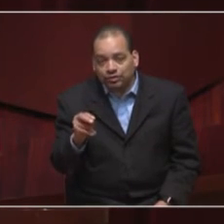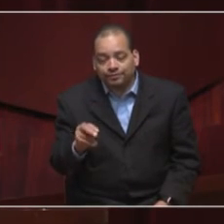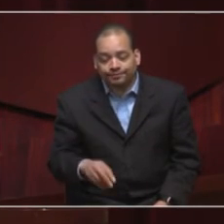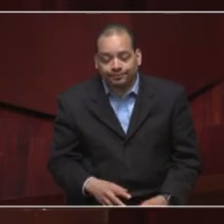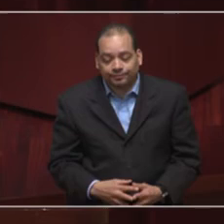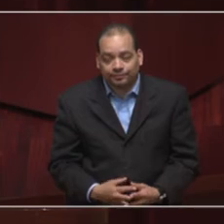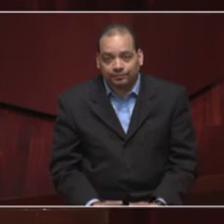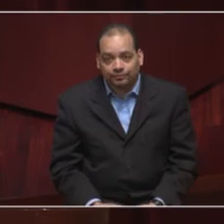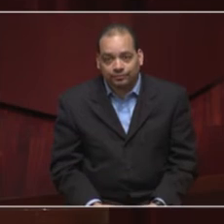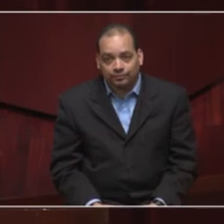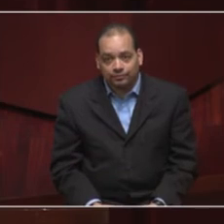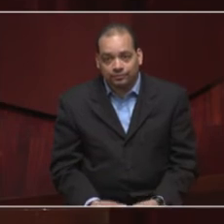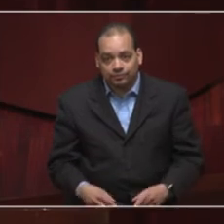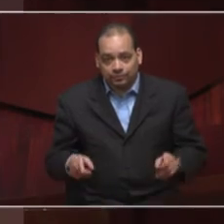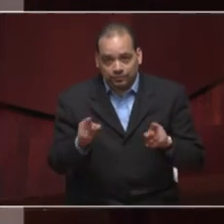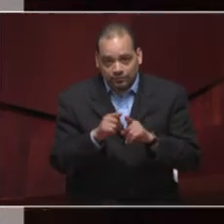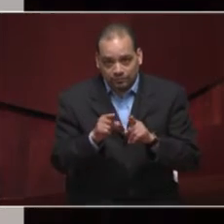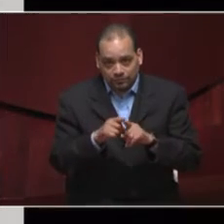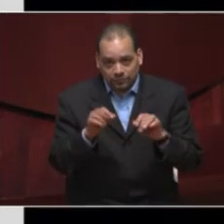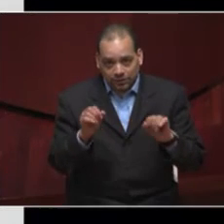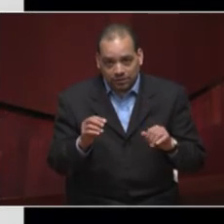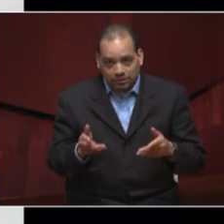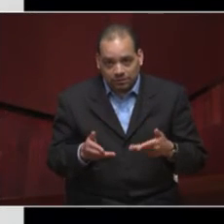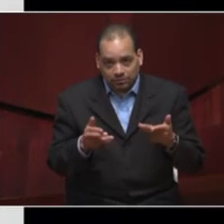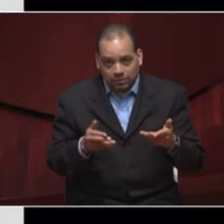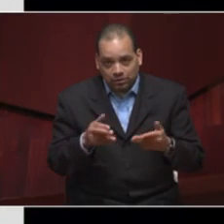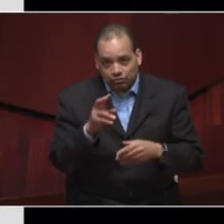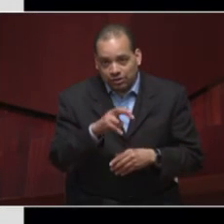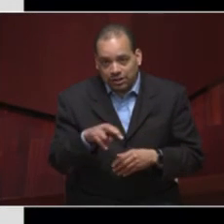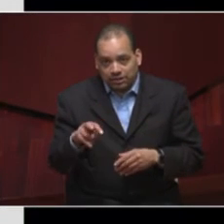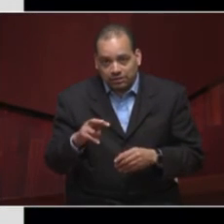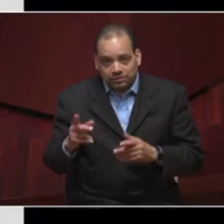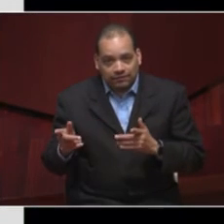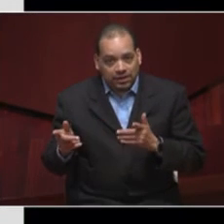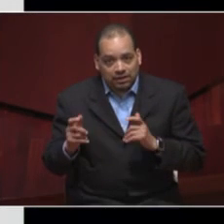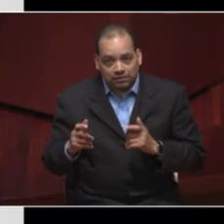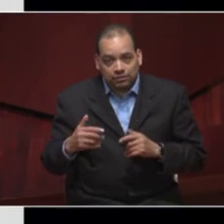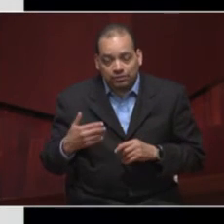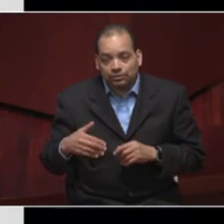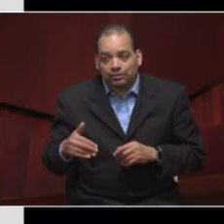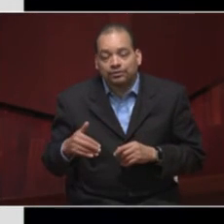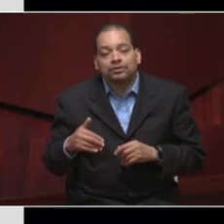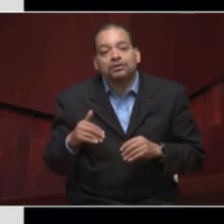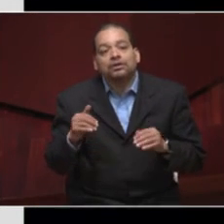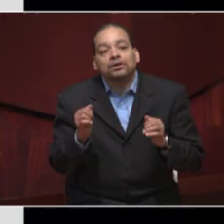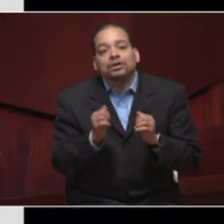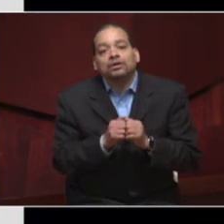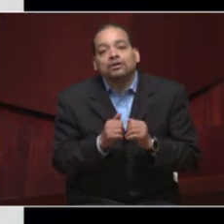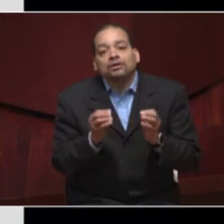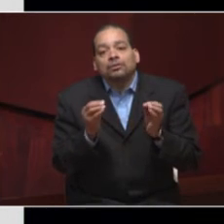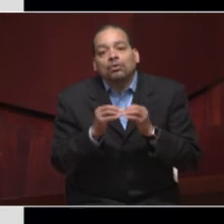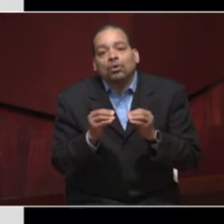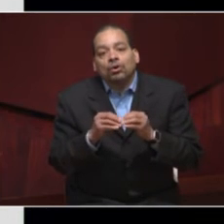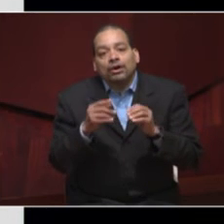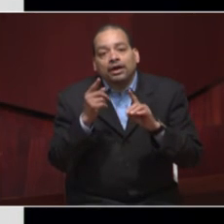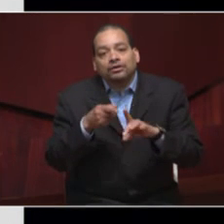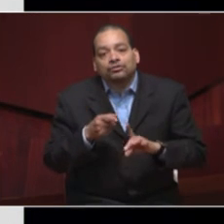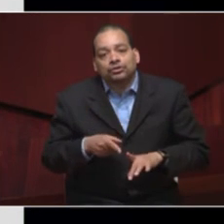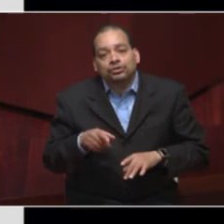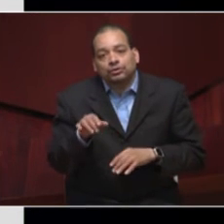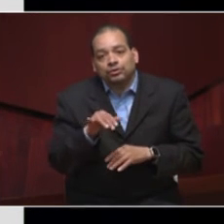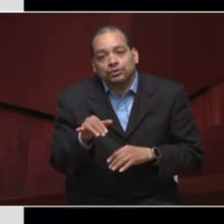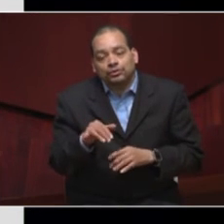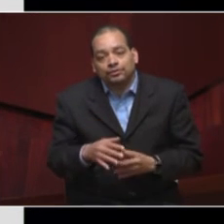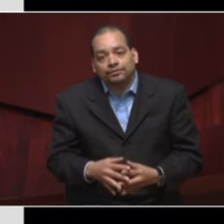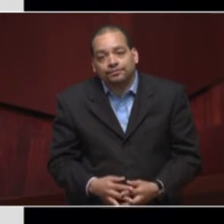We also feel that you can submit your transactions much faster and with greater accuracy, and another aspect